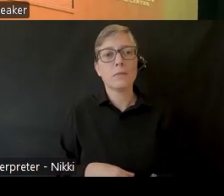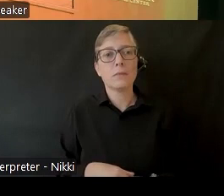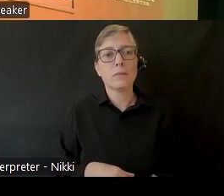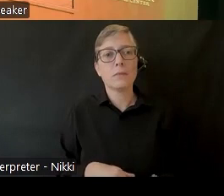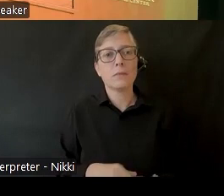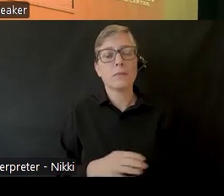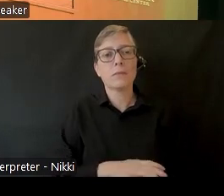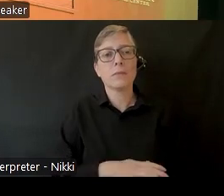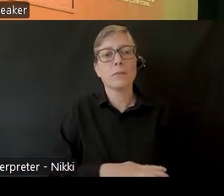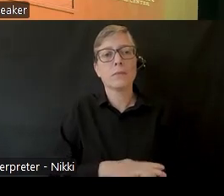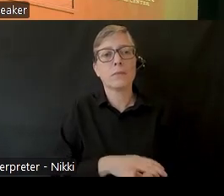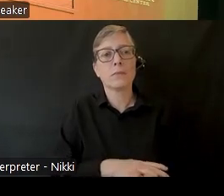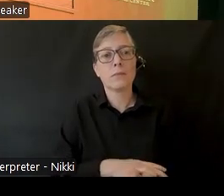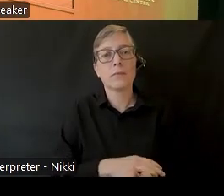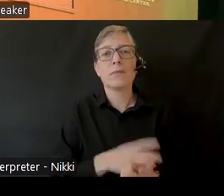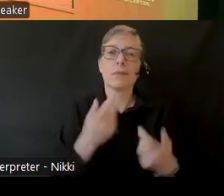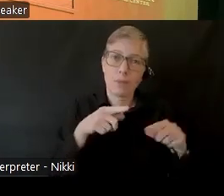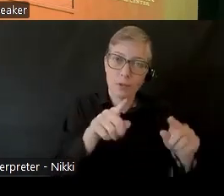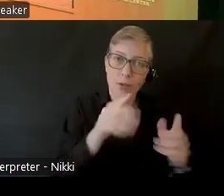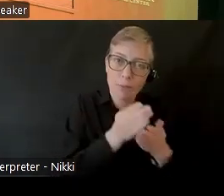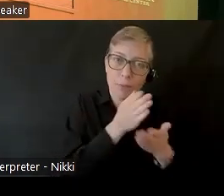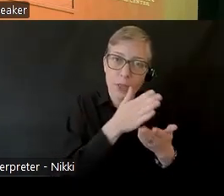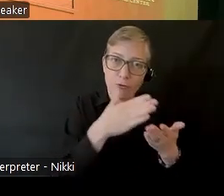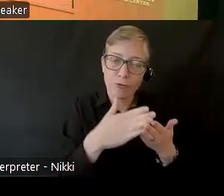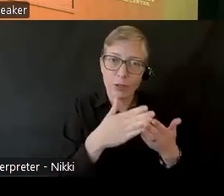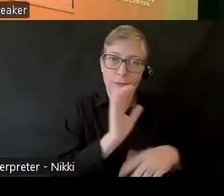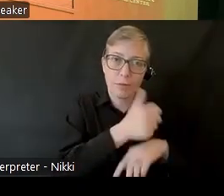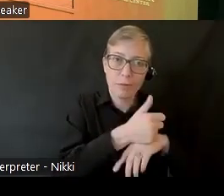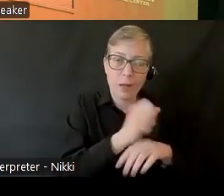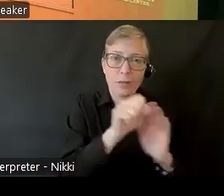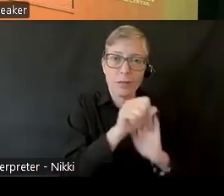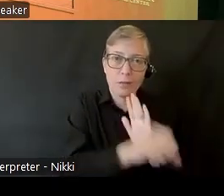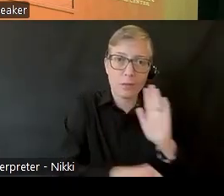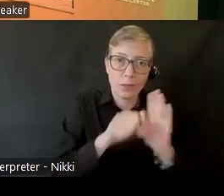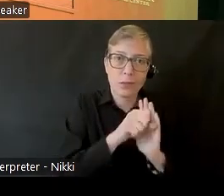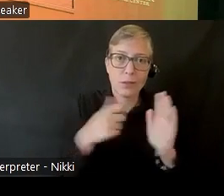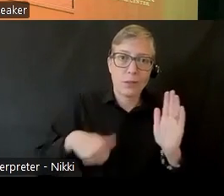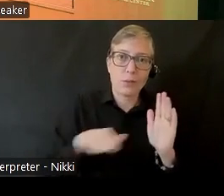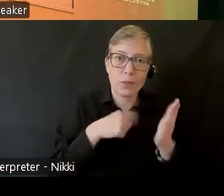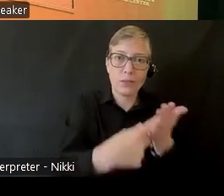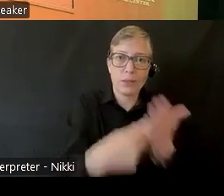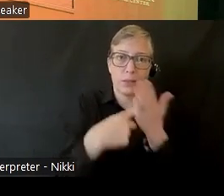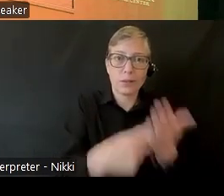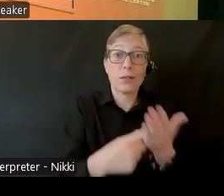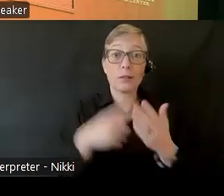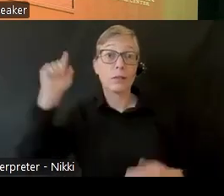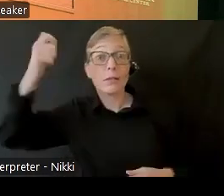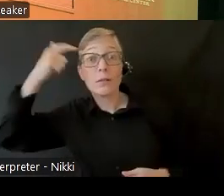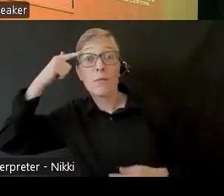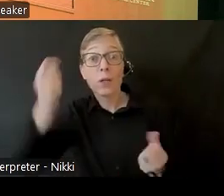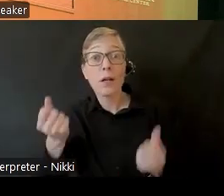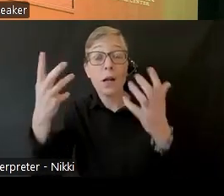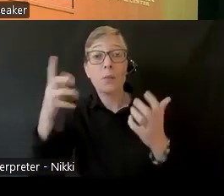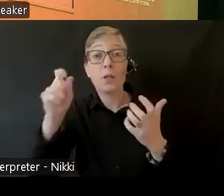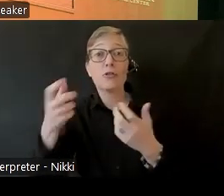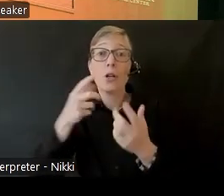especially in the budget seasons, right? So we're talking about how much should our society as US government should allocate towards healthcare spending.